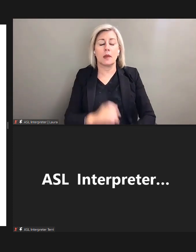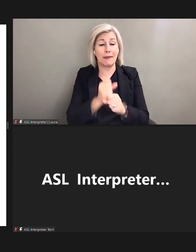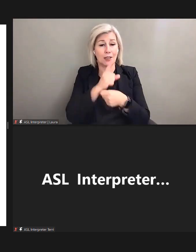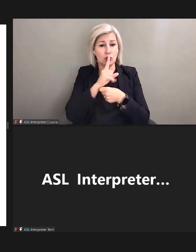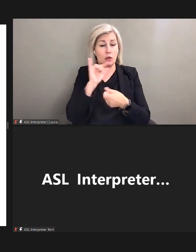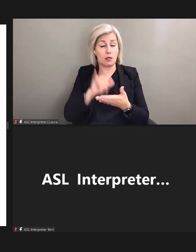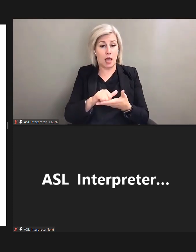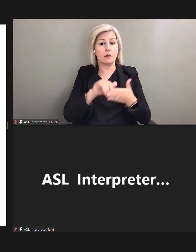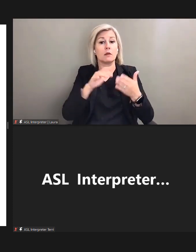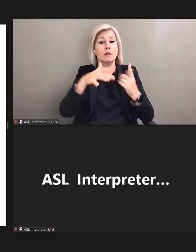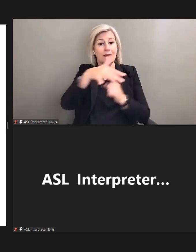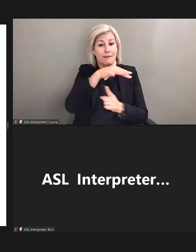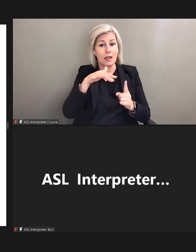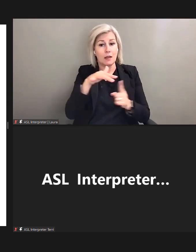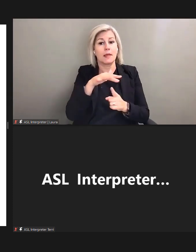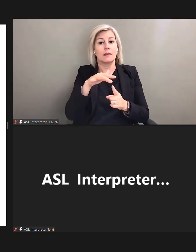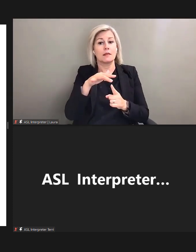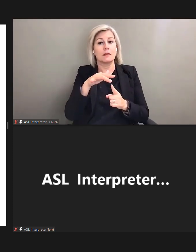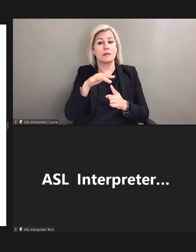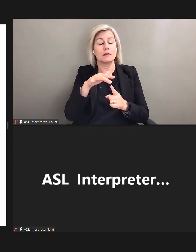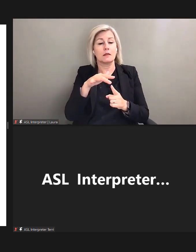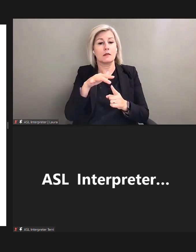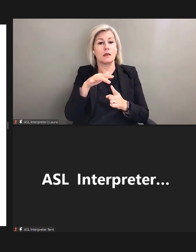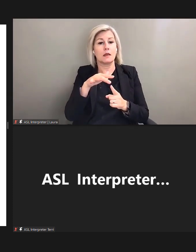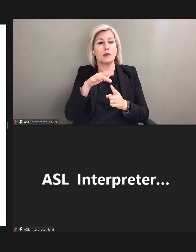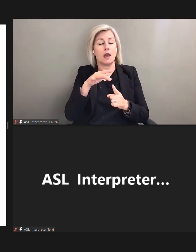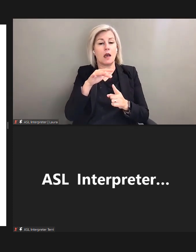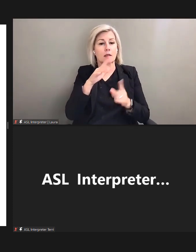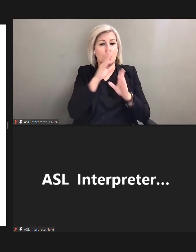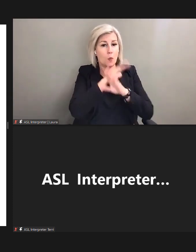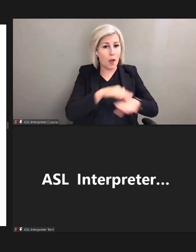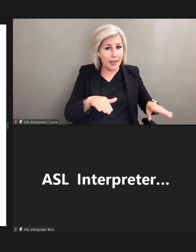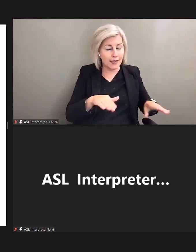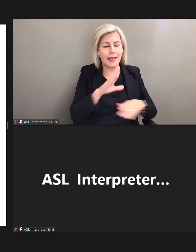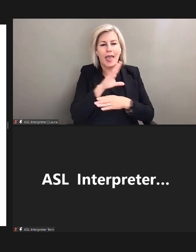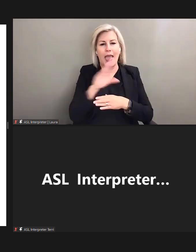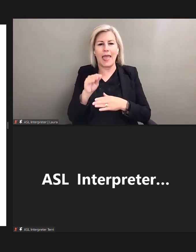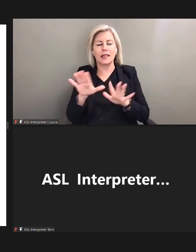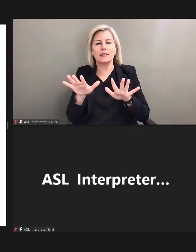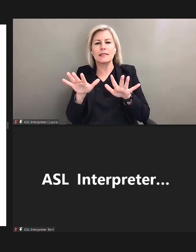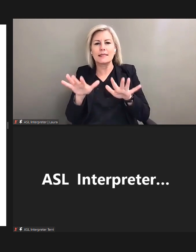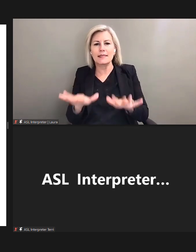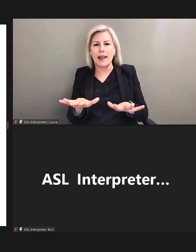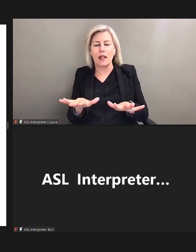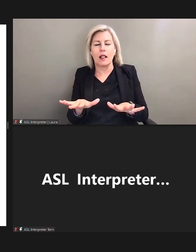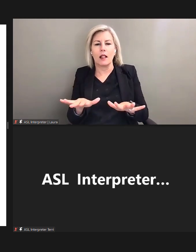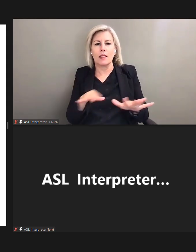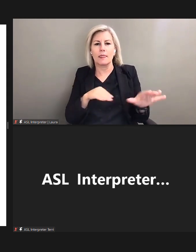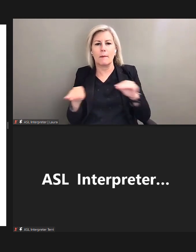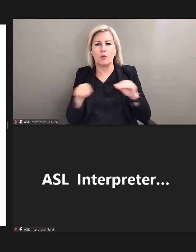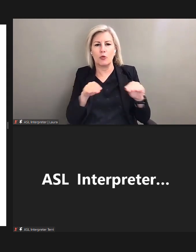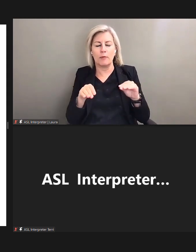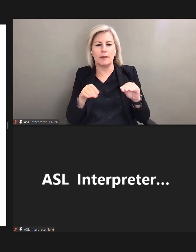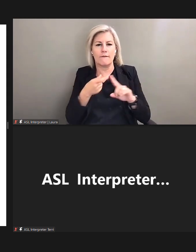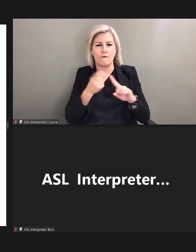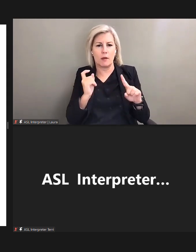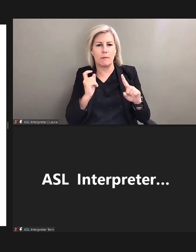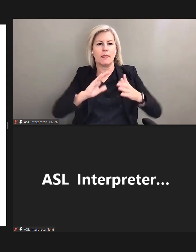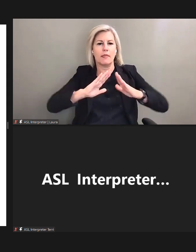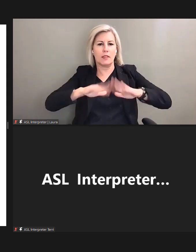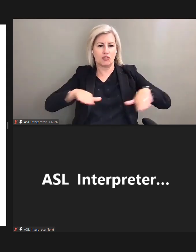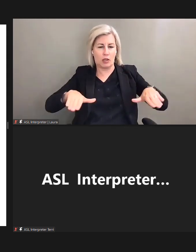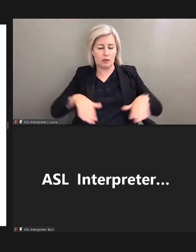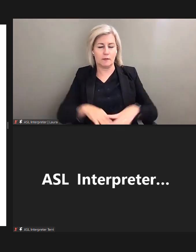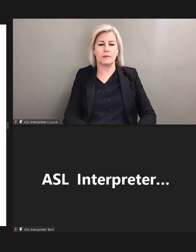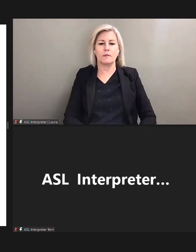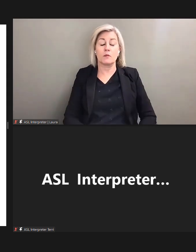the environment is as quiet as possible, and you're going to try to settle the movement down of the child.